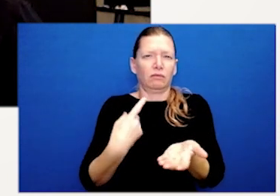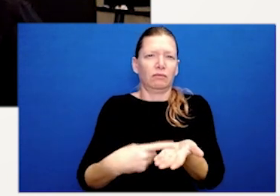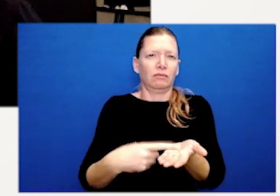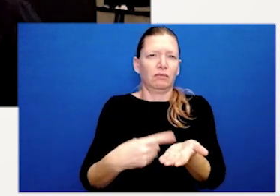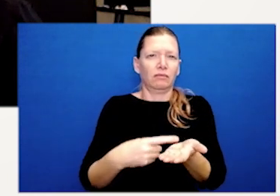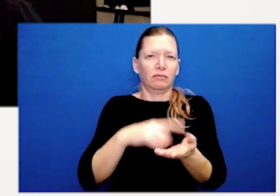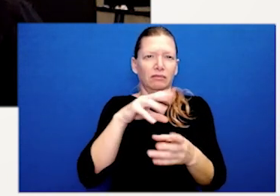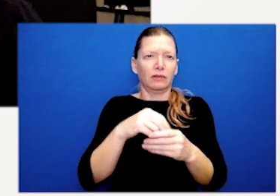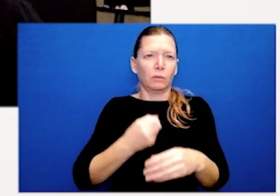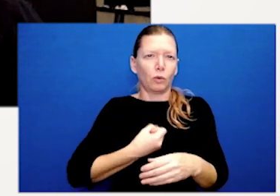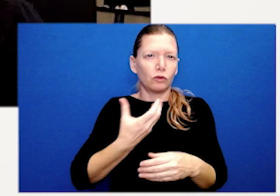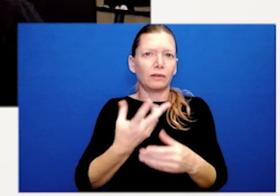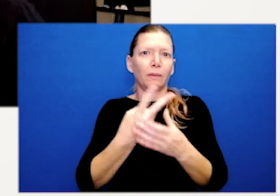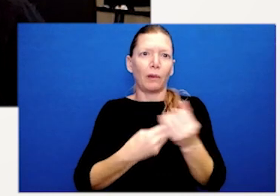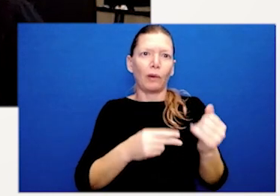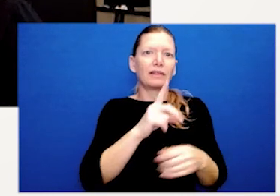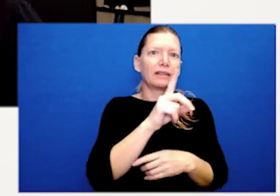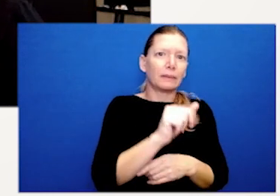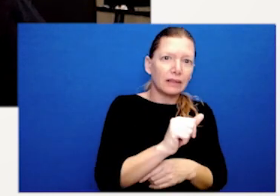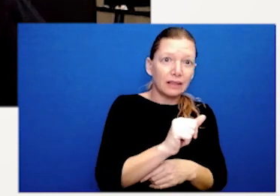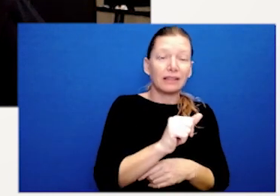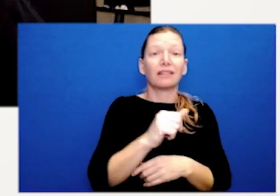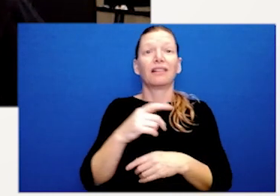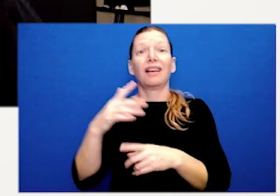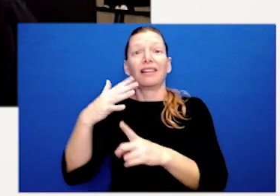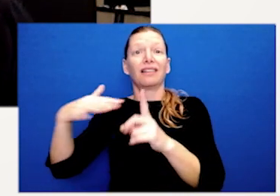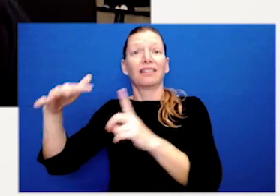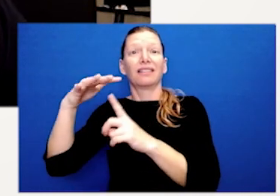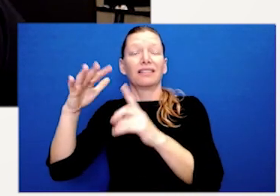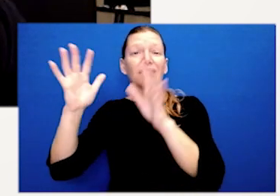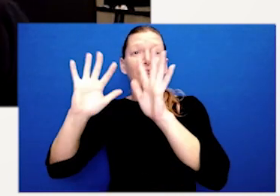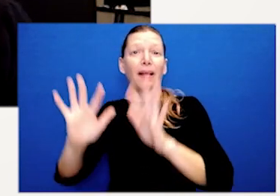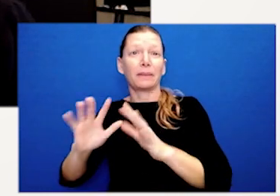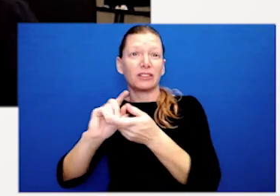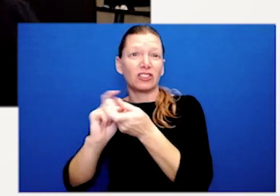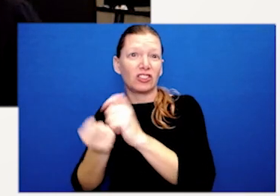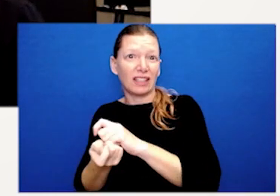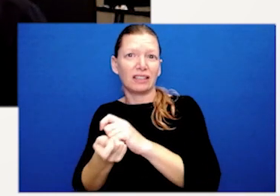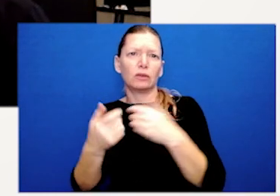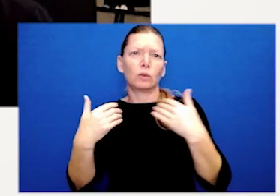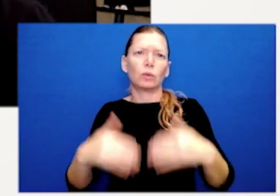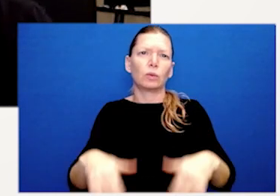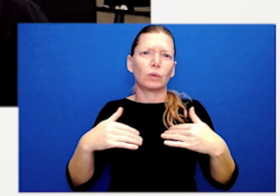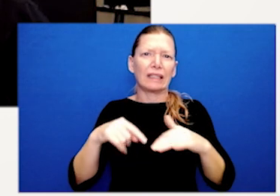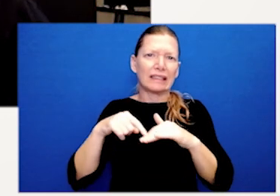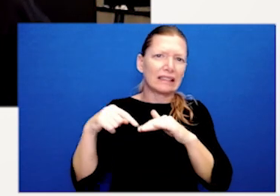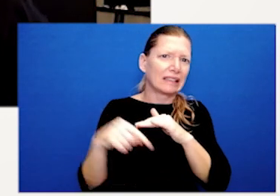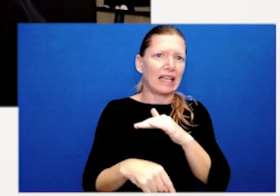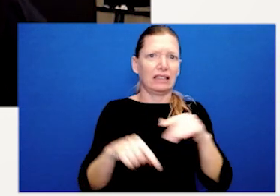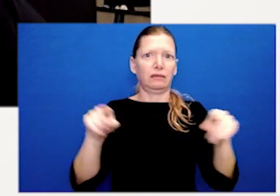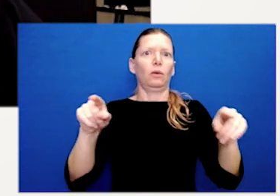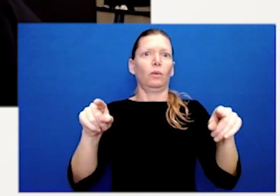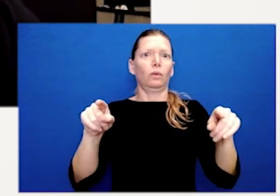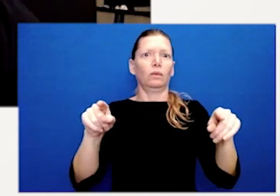like what we're talking about in our poetry, both with disability, and for me, a lot of times with climate change poetry, it can be so